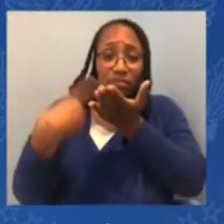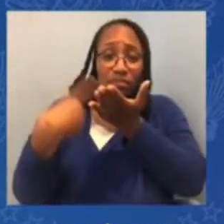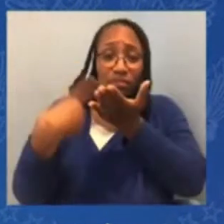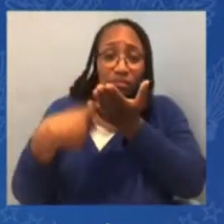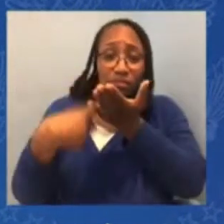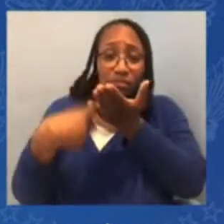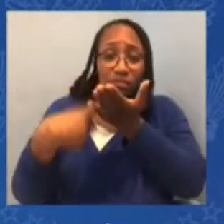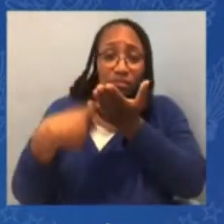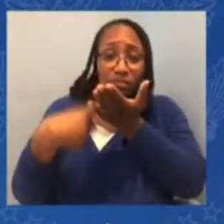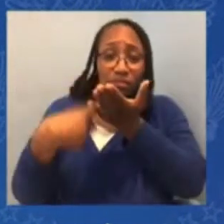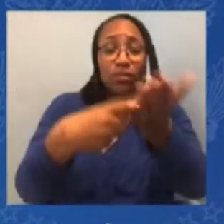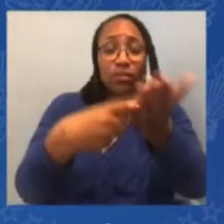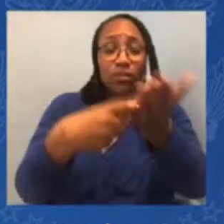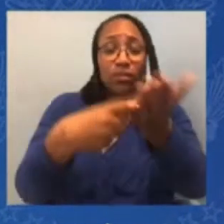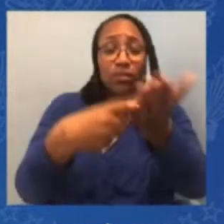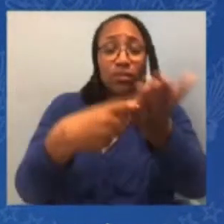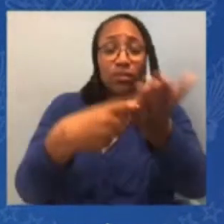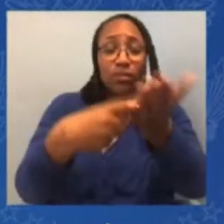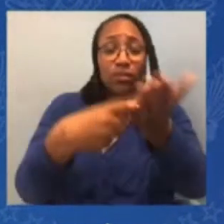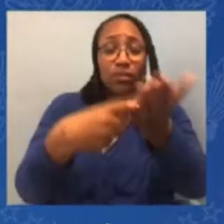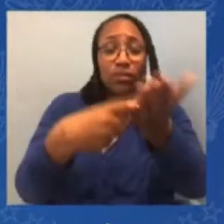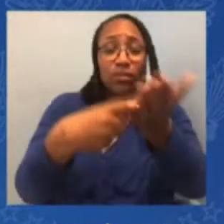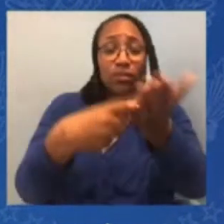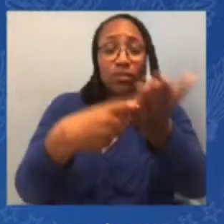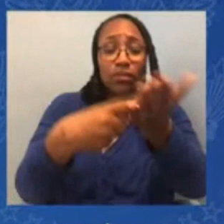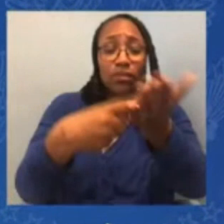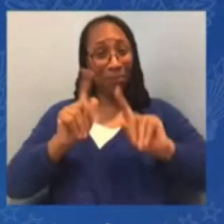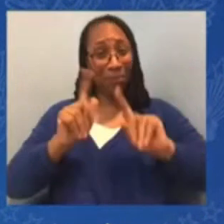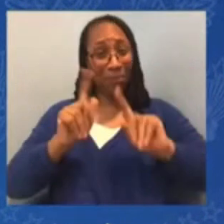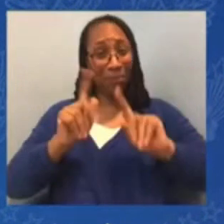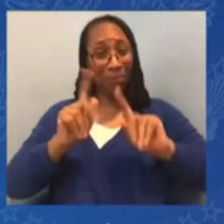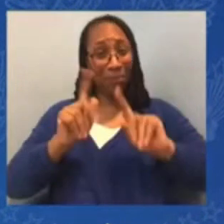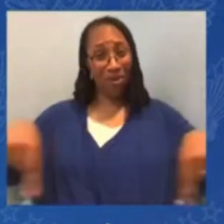a quick summary of what this law is doing. It's already